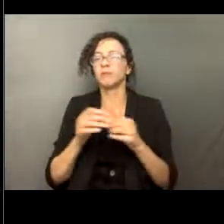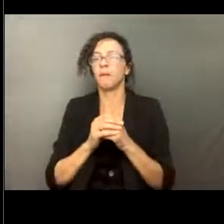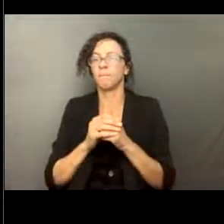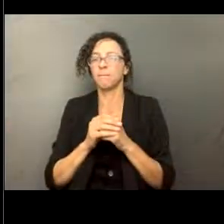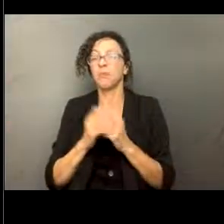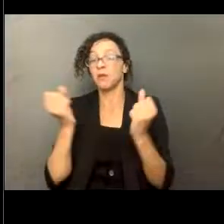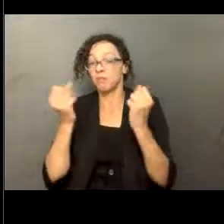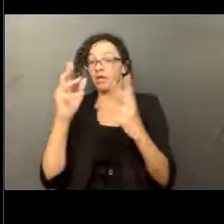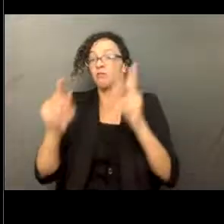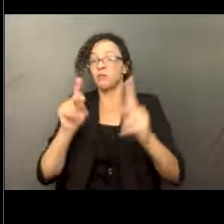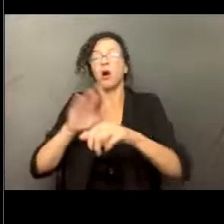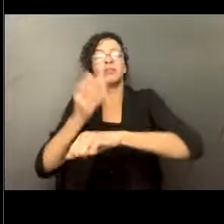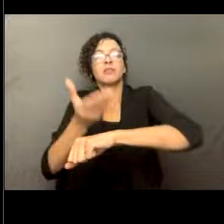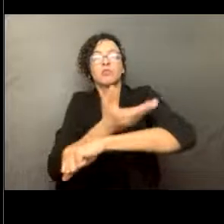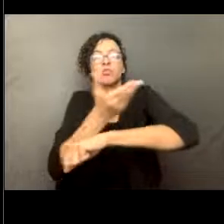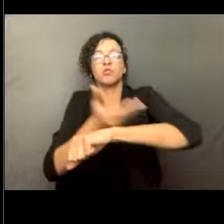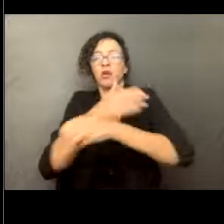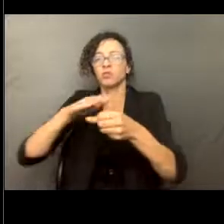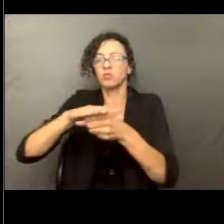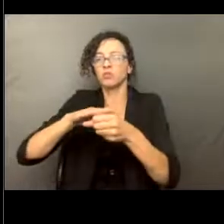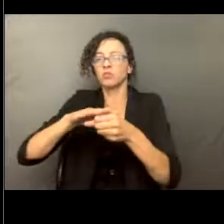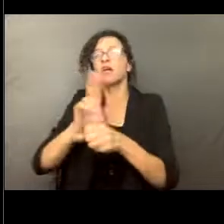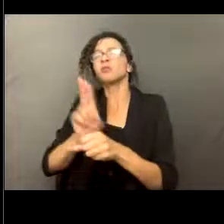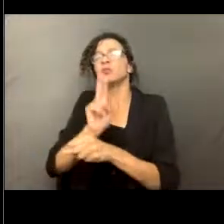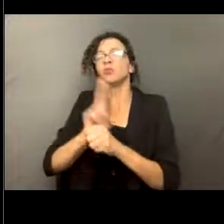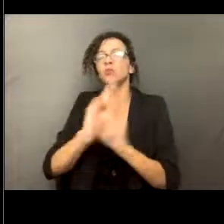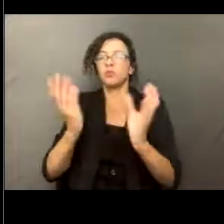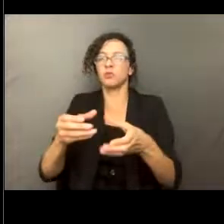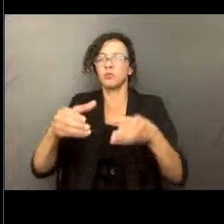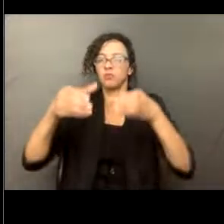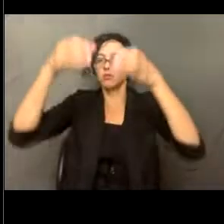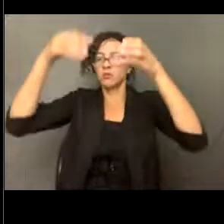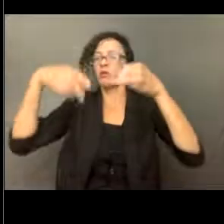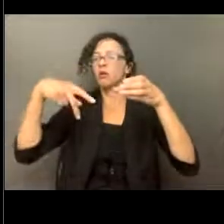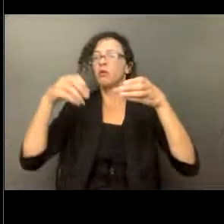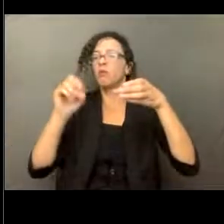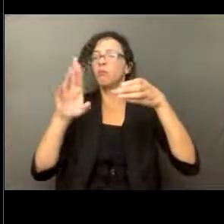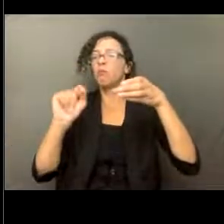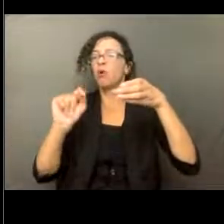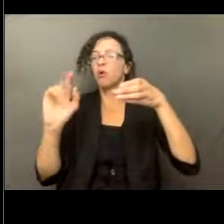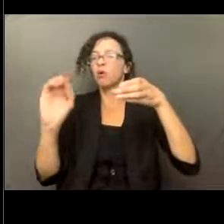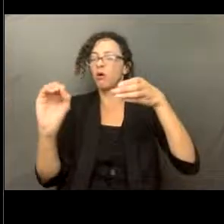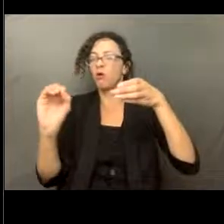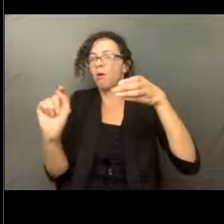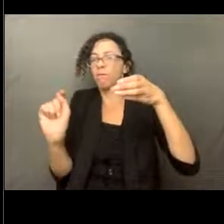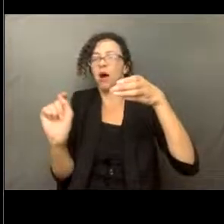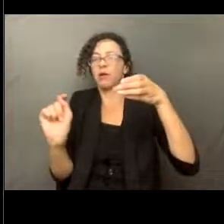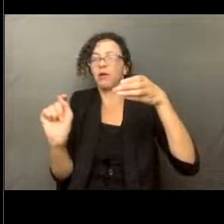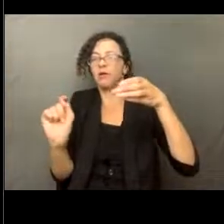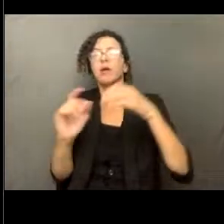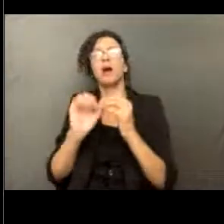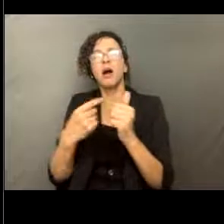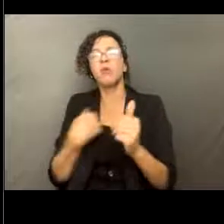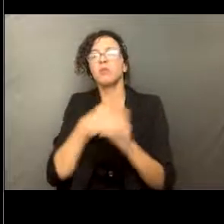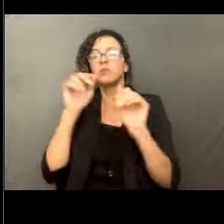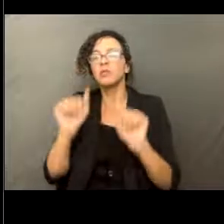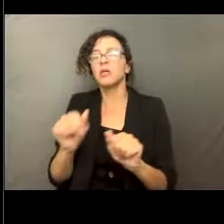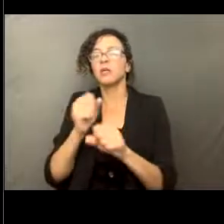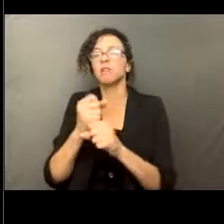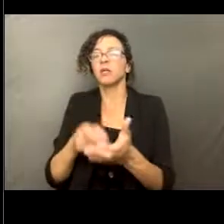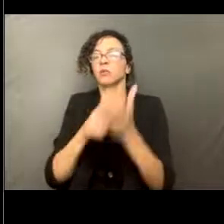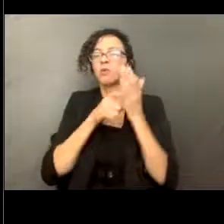potties. So how do we make a requirement these warehouse owners have to put a porta potty